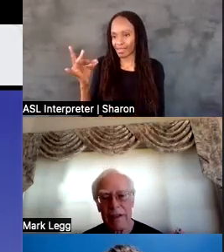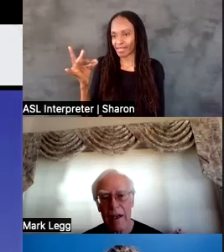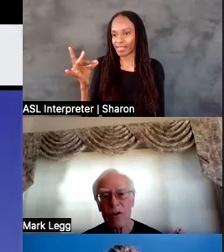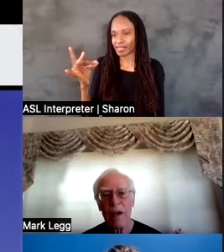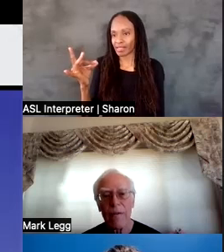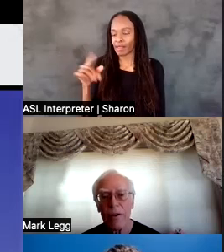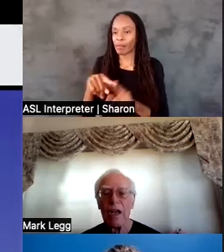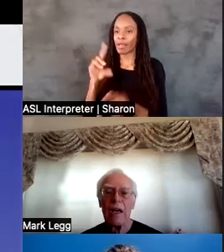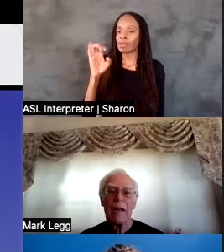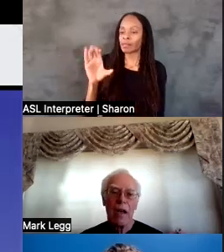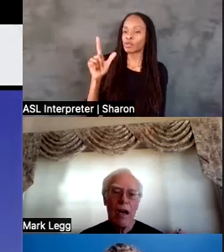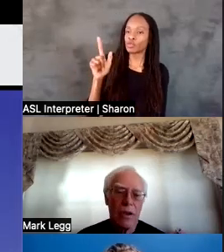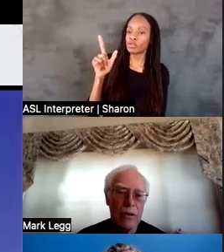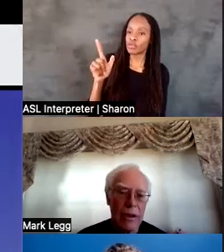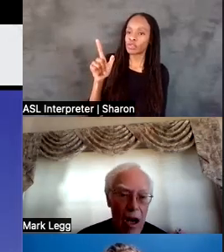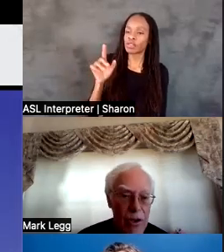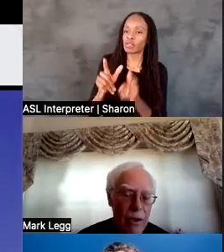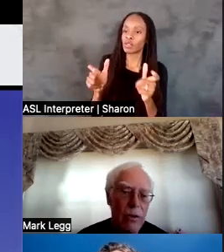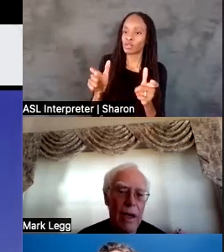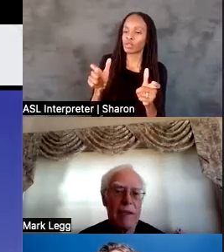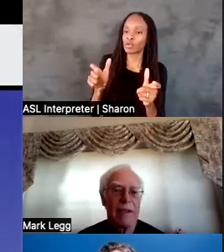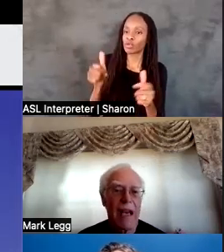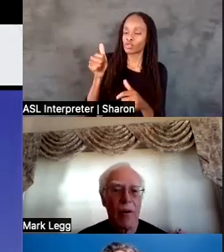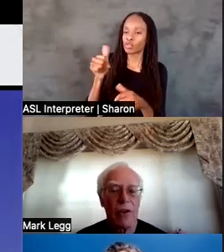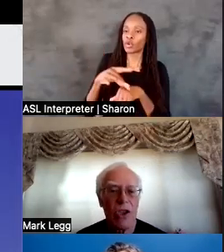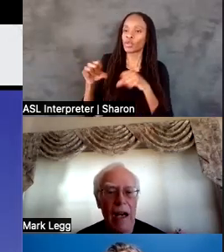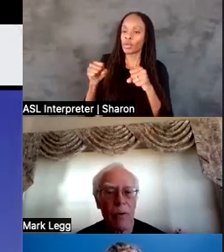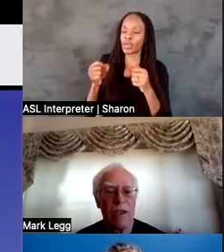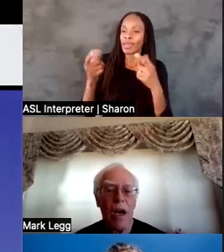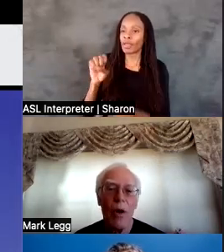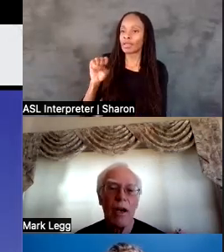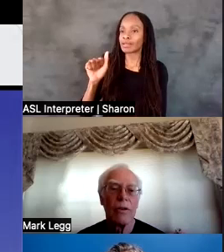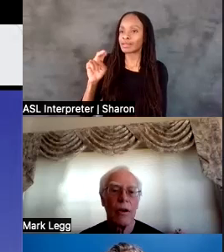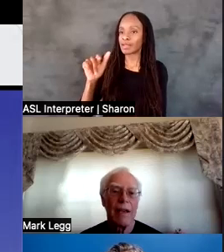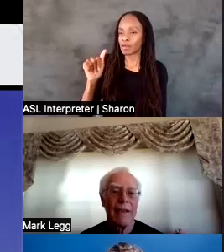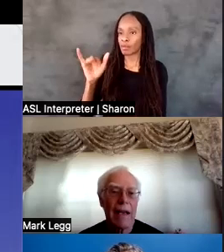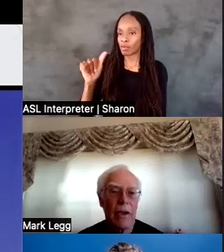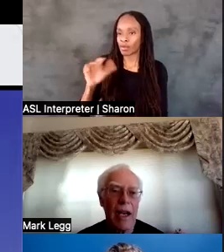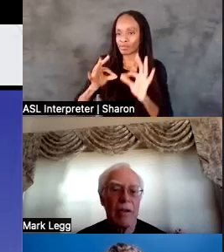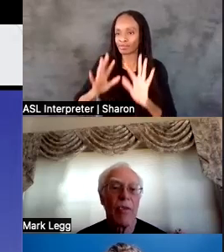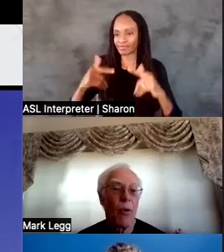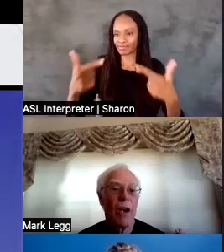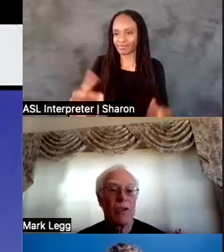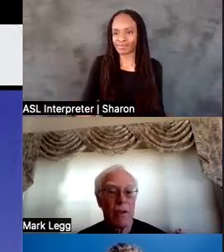But in December 21st, the larger earthquake was in Santa Barbara Channel region. We don't know the exact location, but there was a